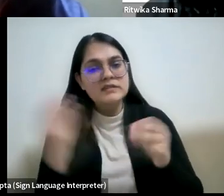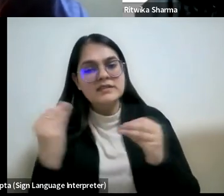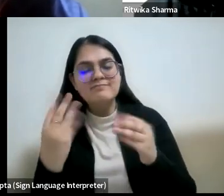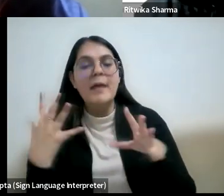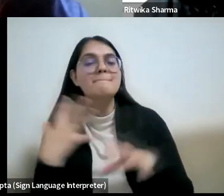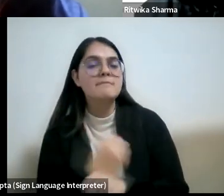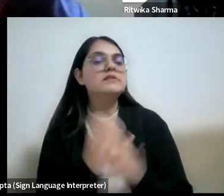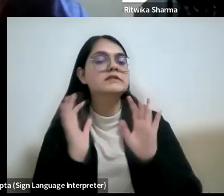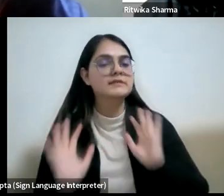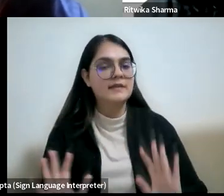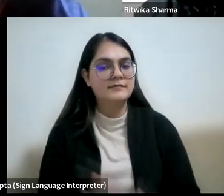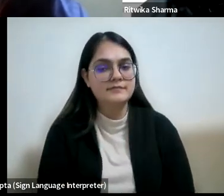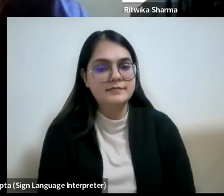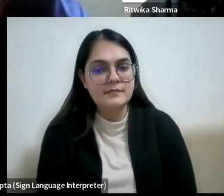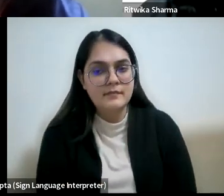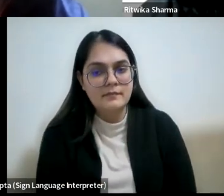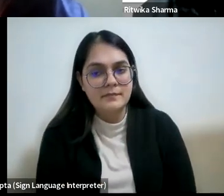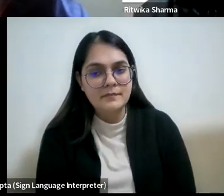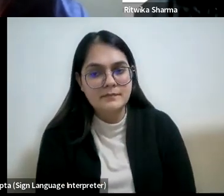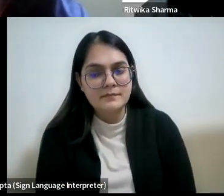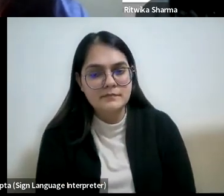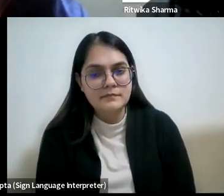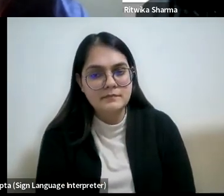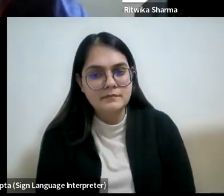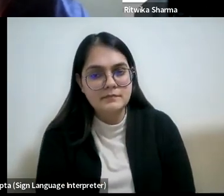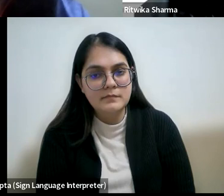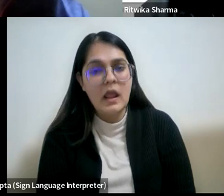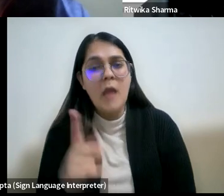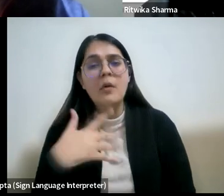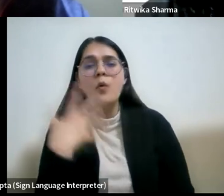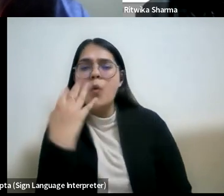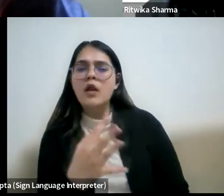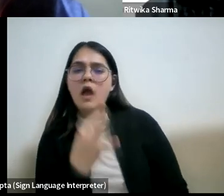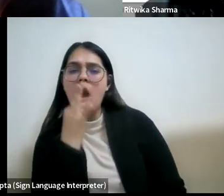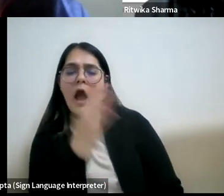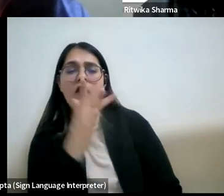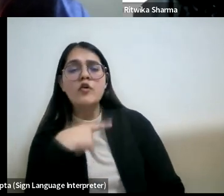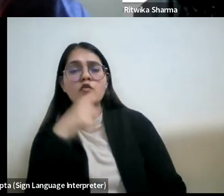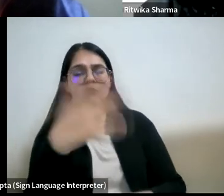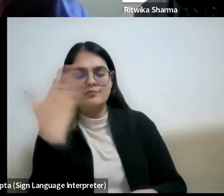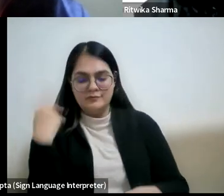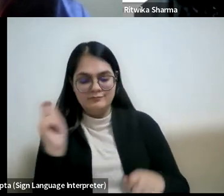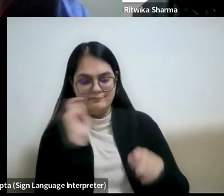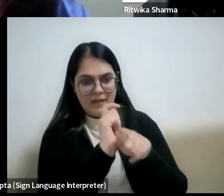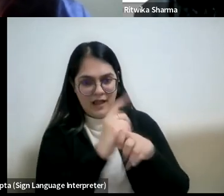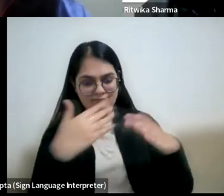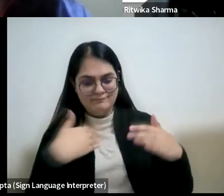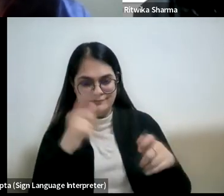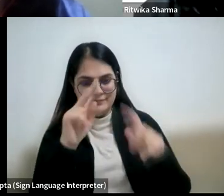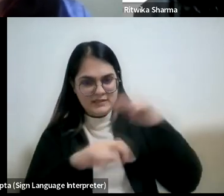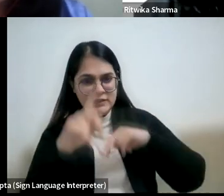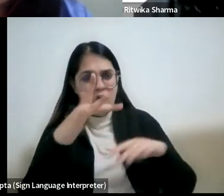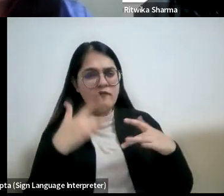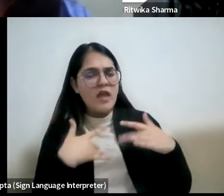that. So I would be remiss in not asking you about the challenges that were thrown your way after the